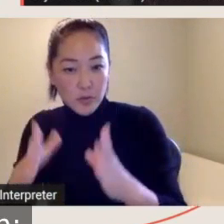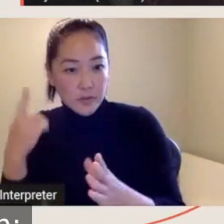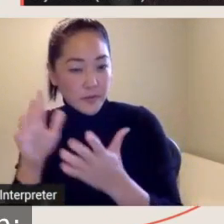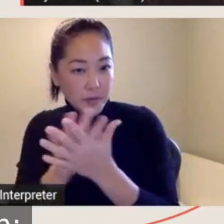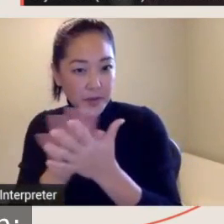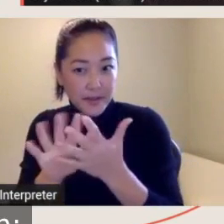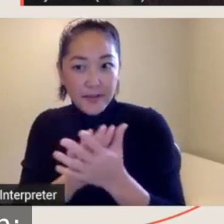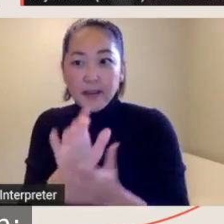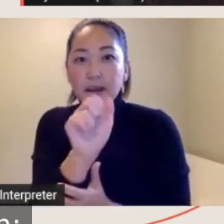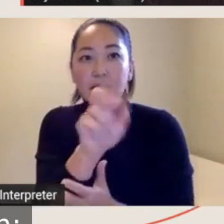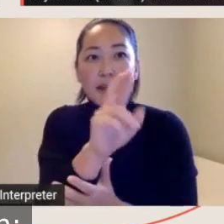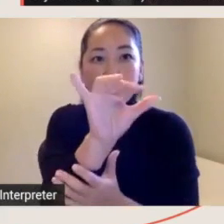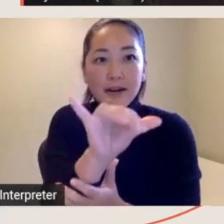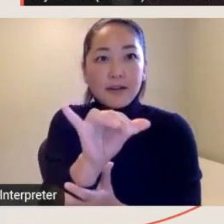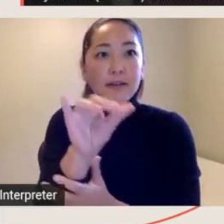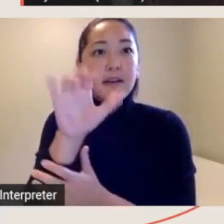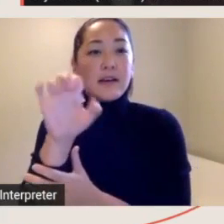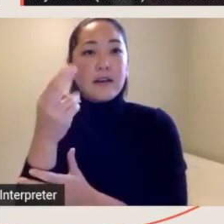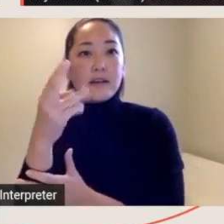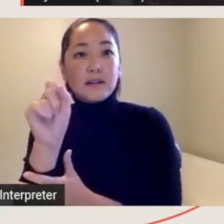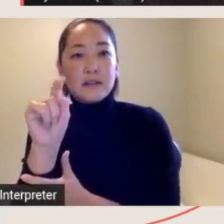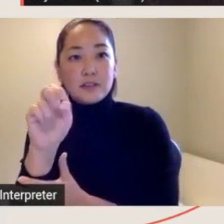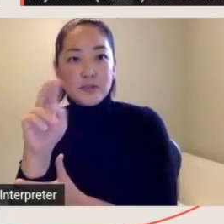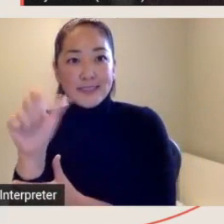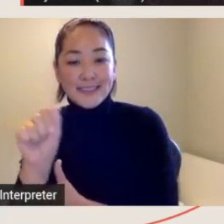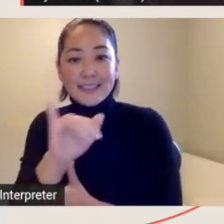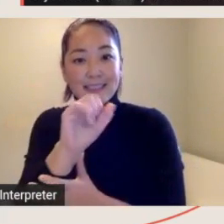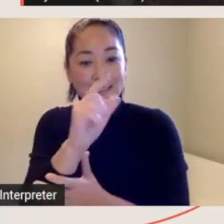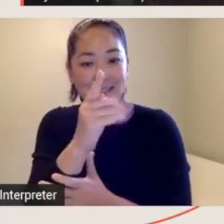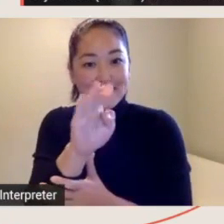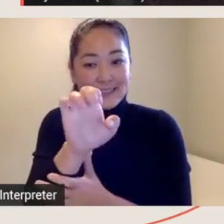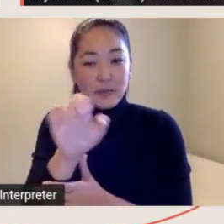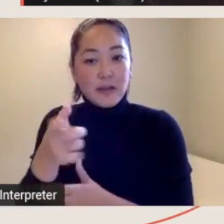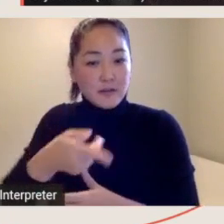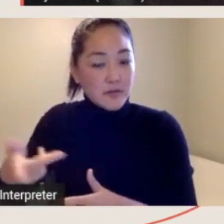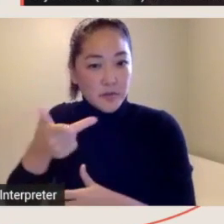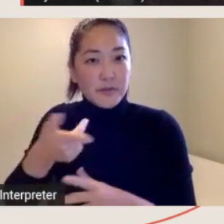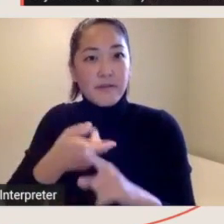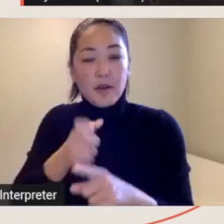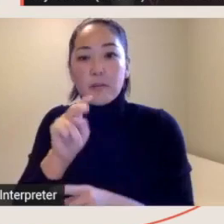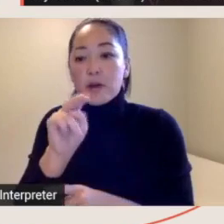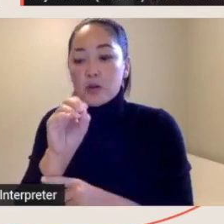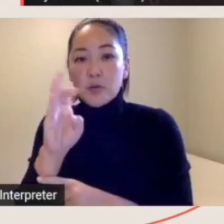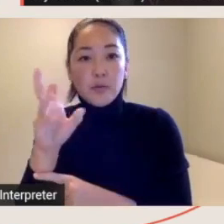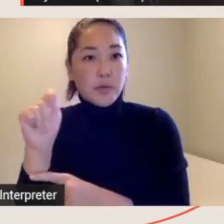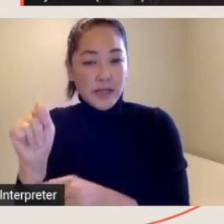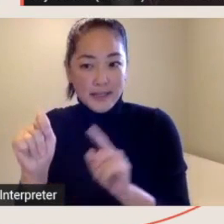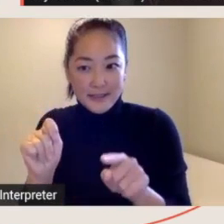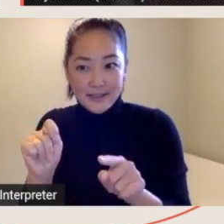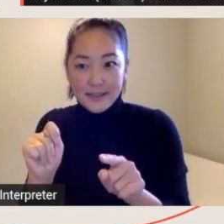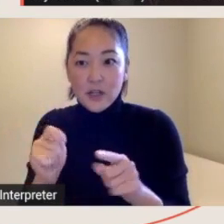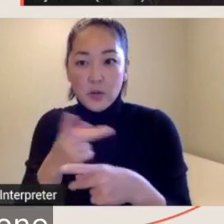Arya Rothe, Christina Haynes, and Isabella Rinaldi of No Cut Film Collective. Welcome, everyone, to